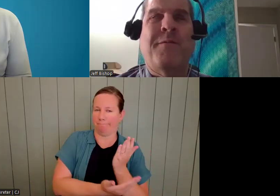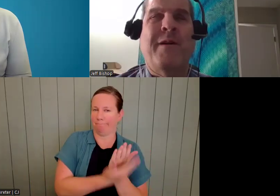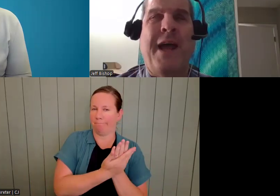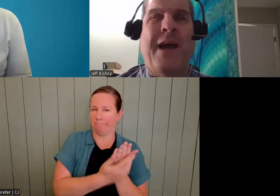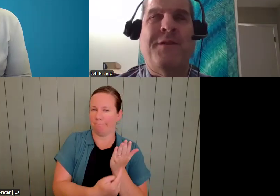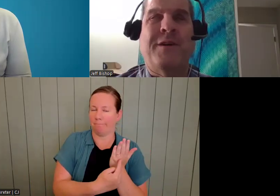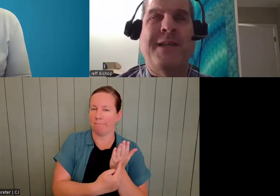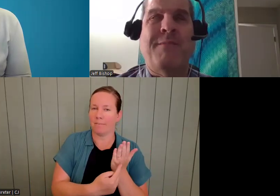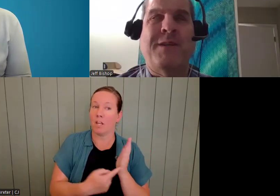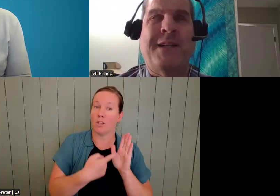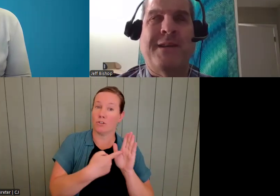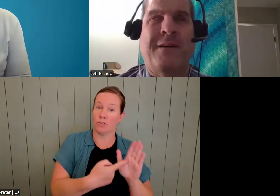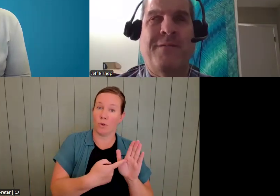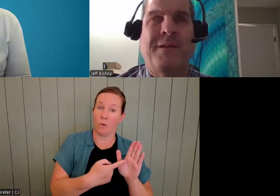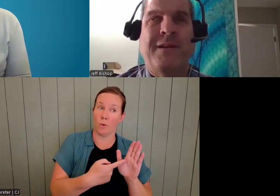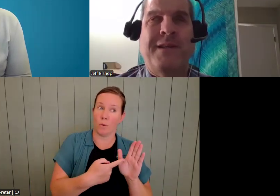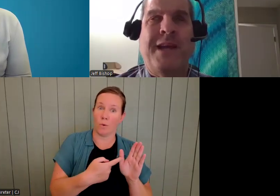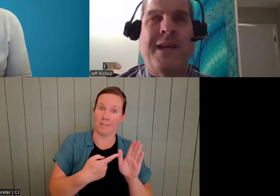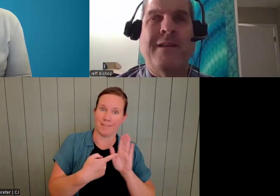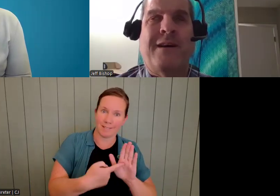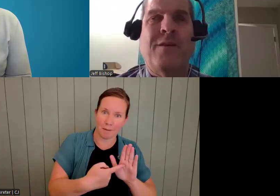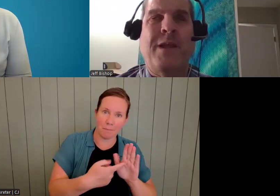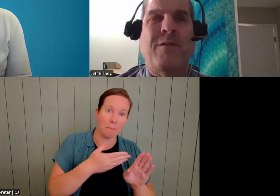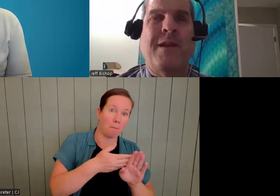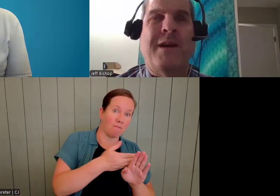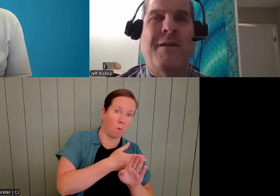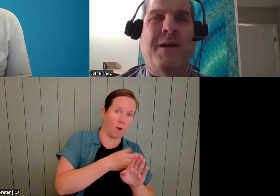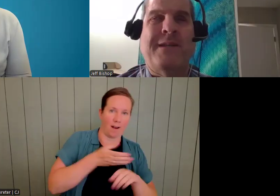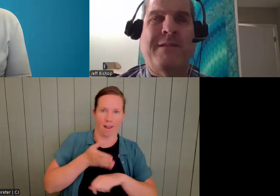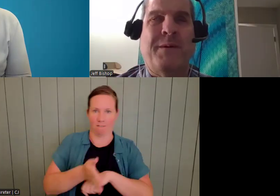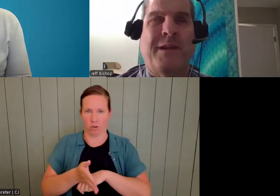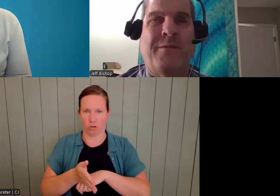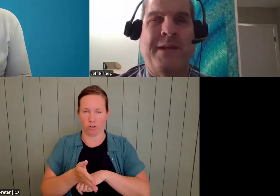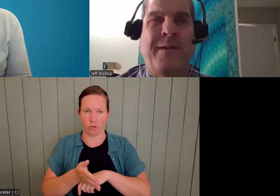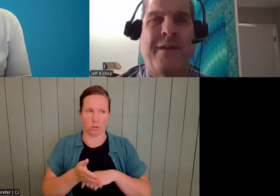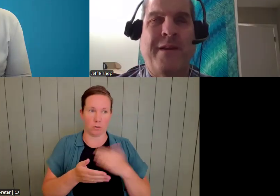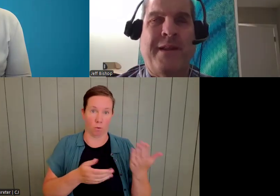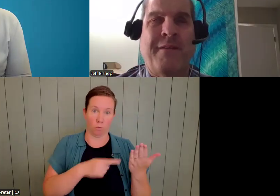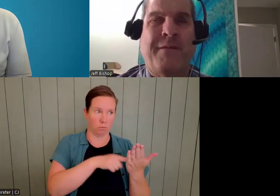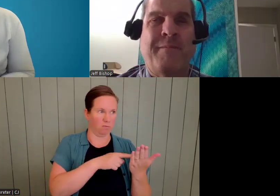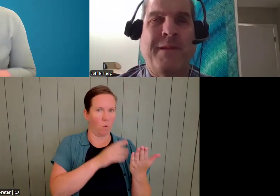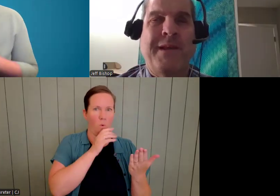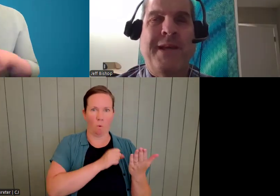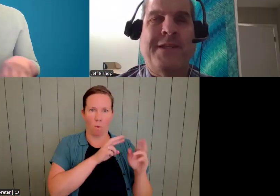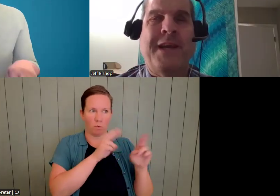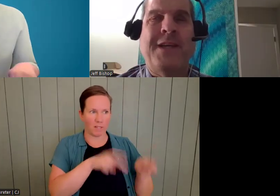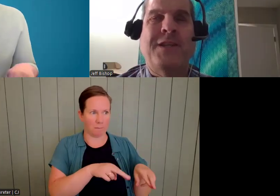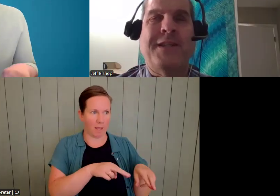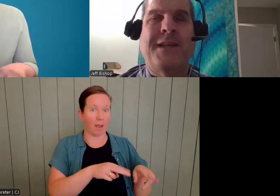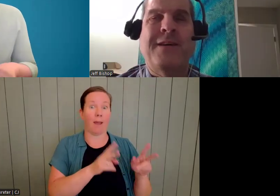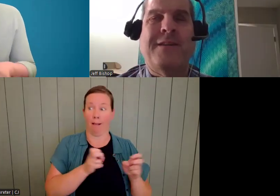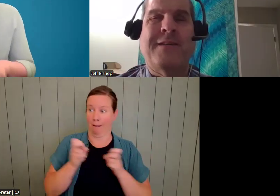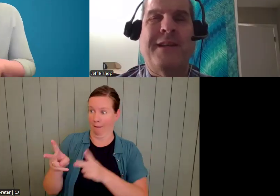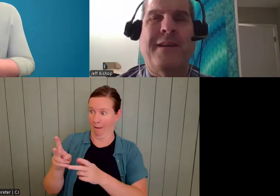the before and after snapshots of taking this all the way through the entire process of building the resume, everything from education